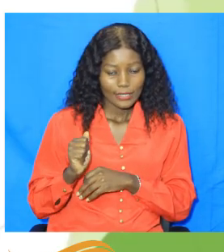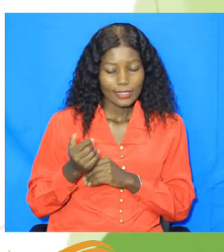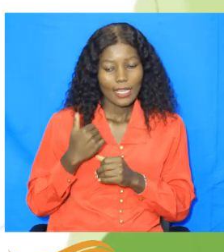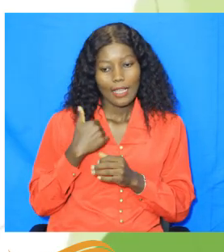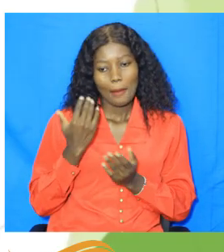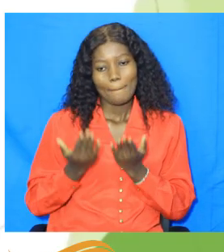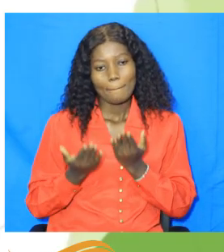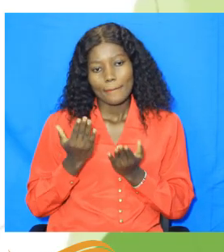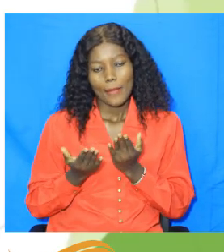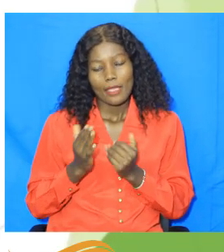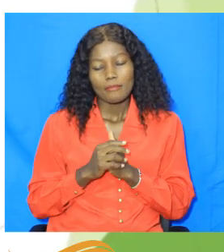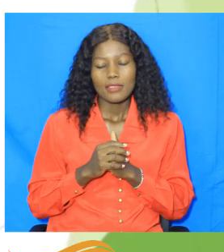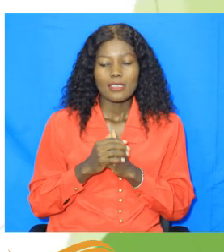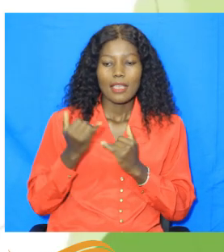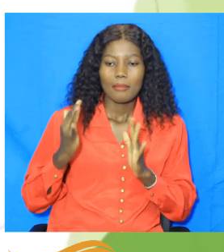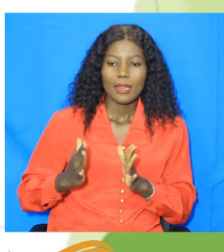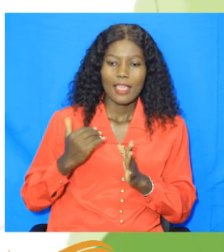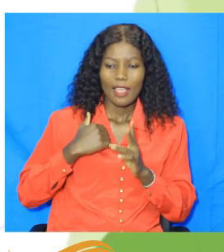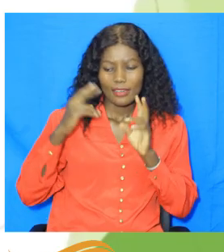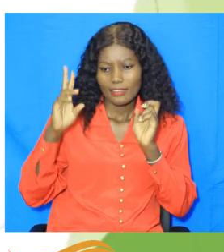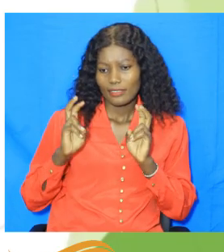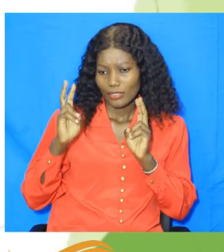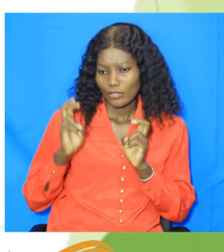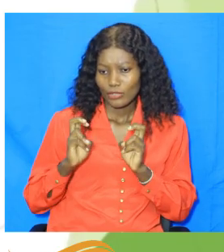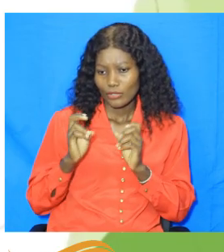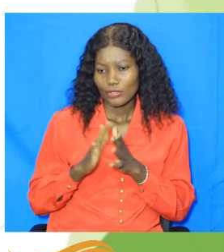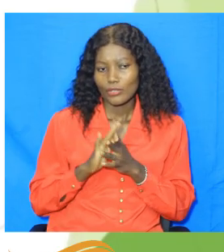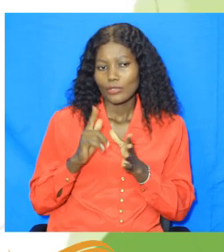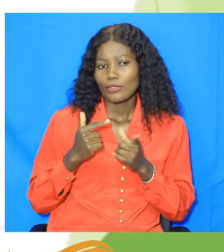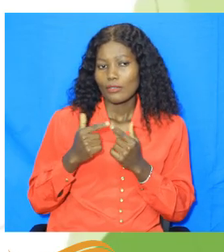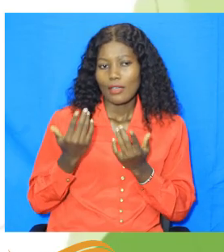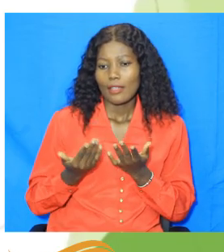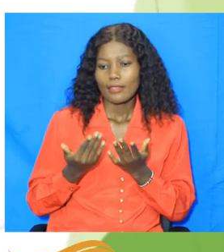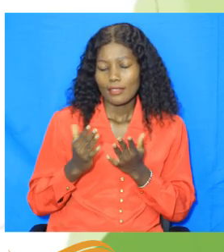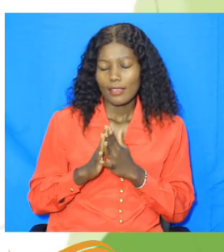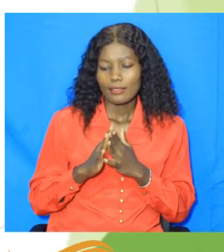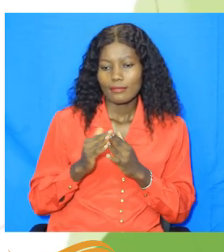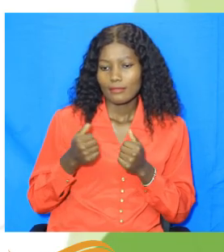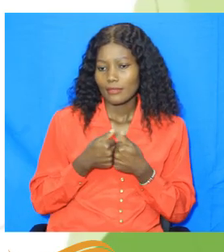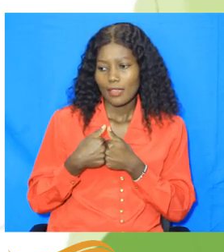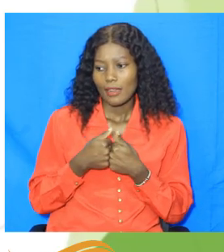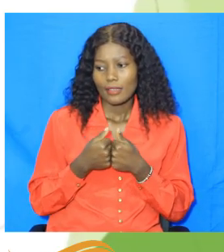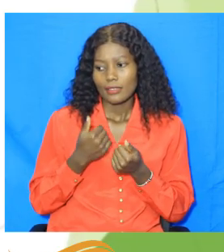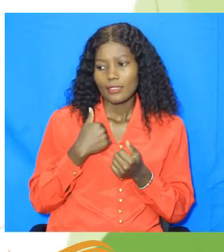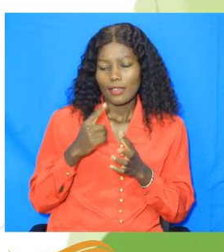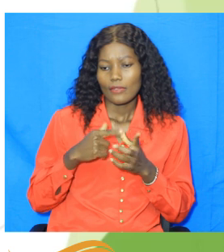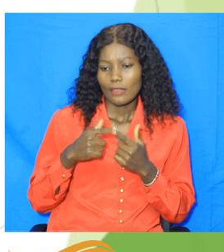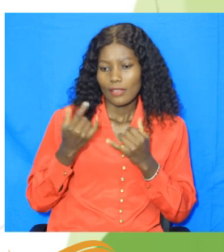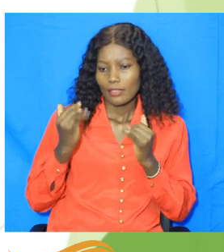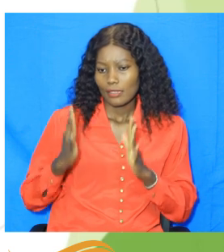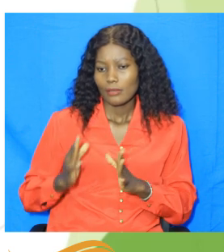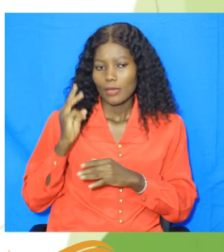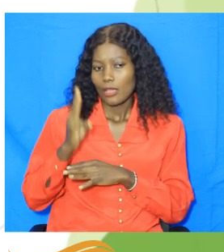maybe an athlete had issues and it warrants disqualification, then that athlete will be